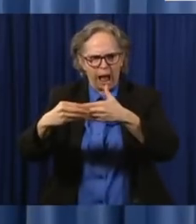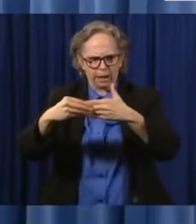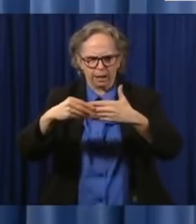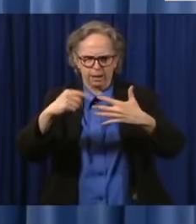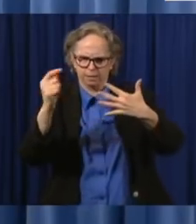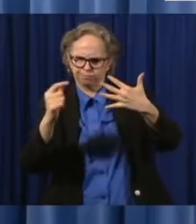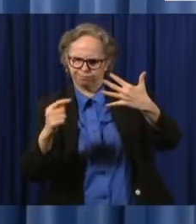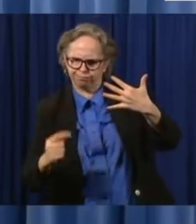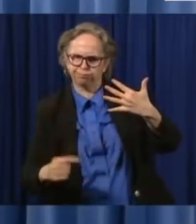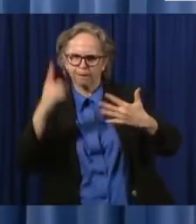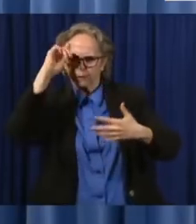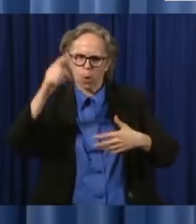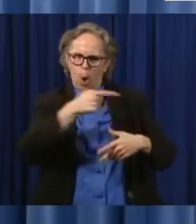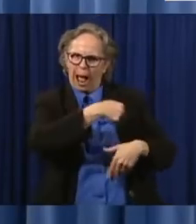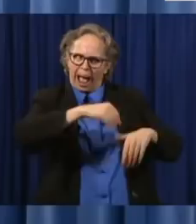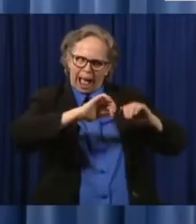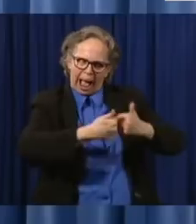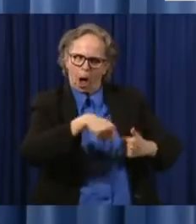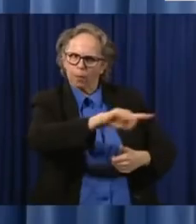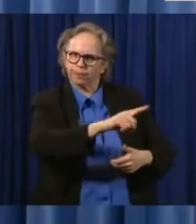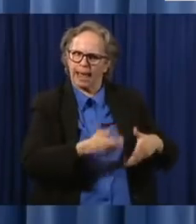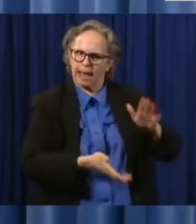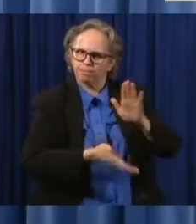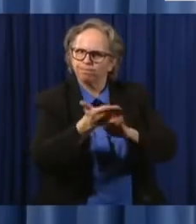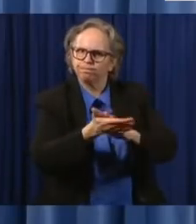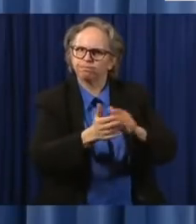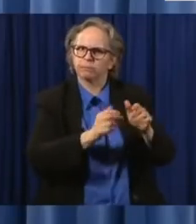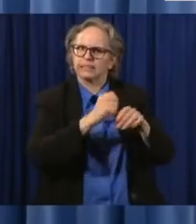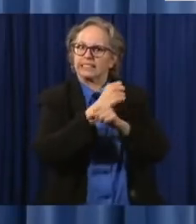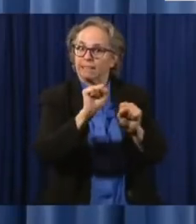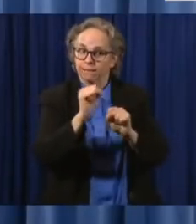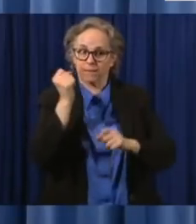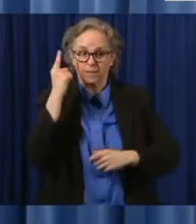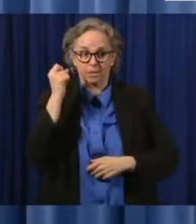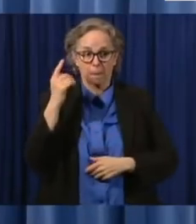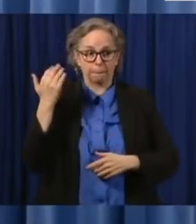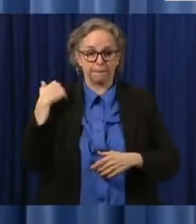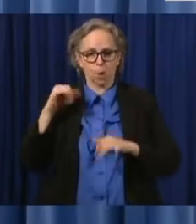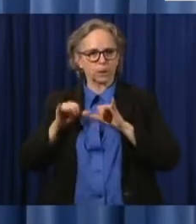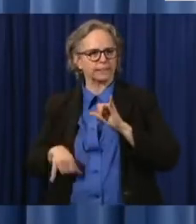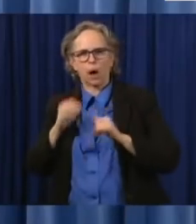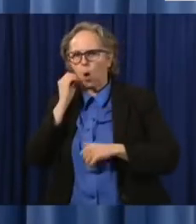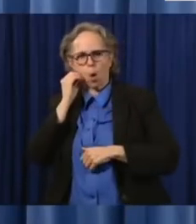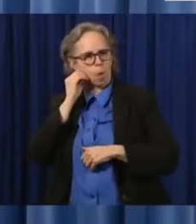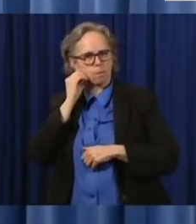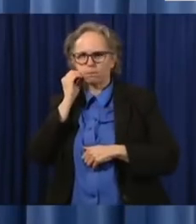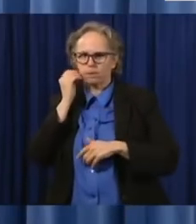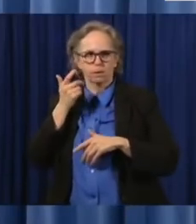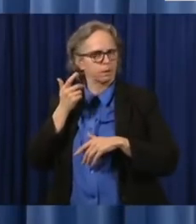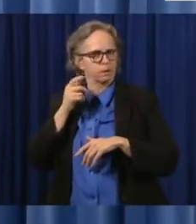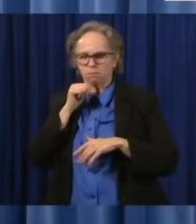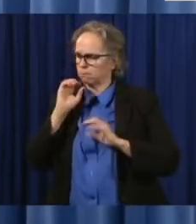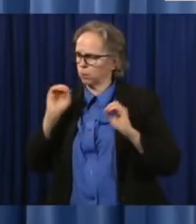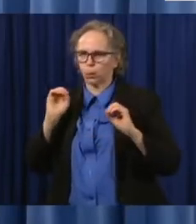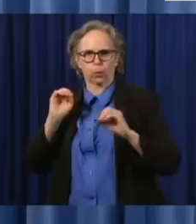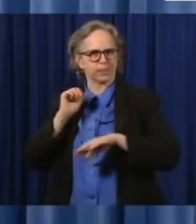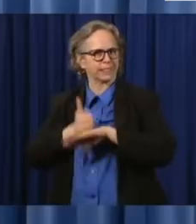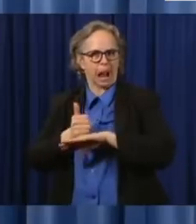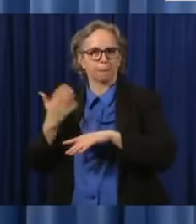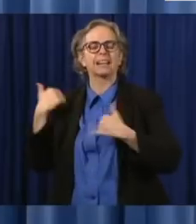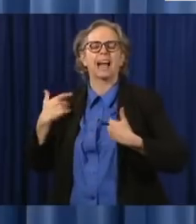original stay-at-home orders. These new orders protect employees and customers alike.